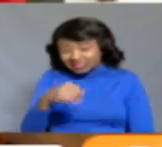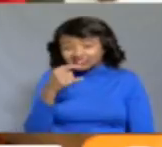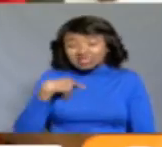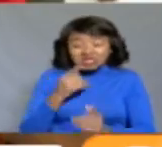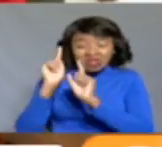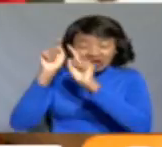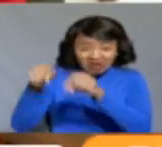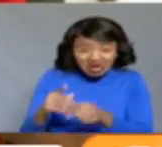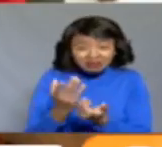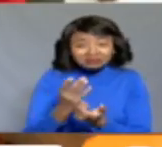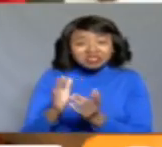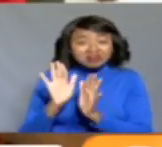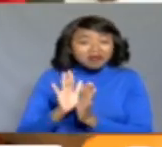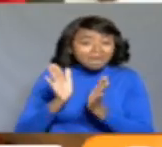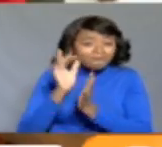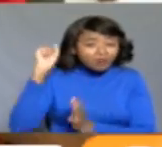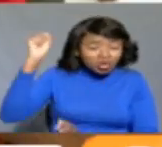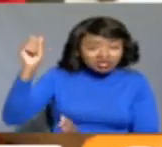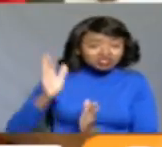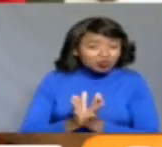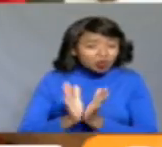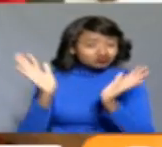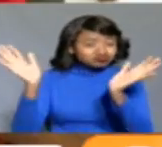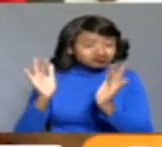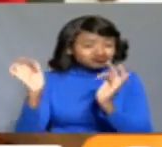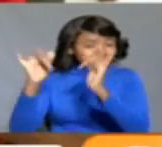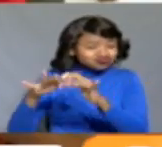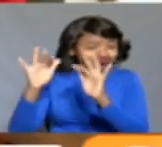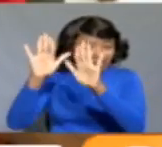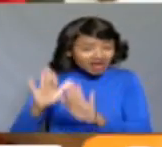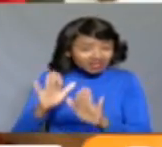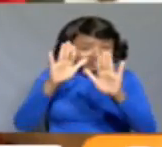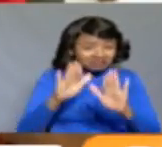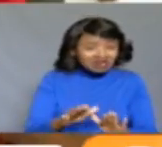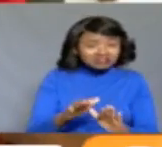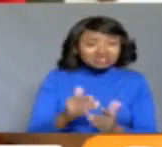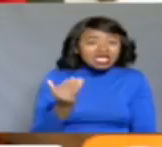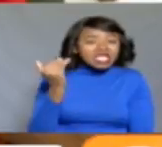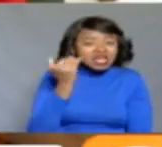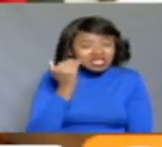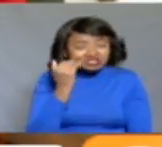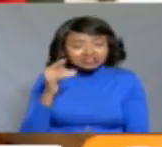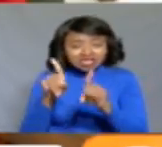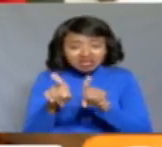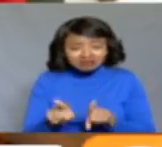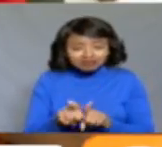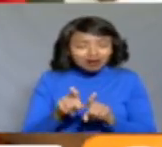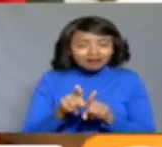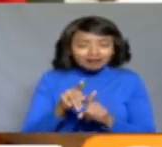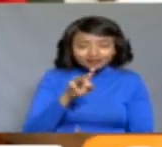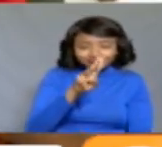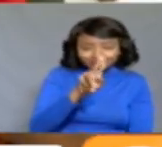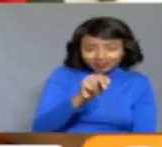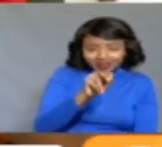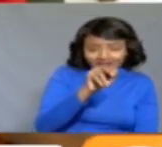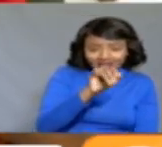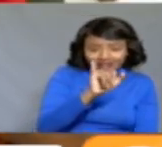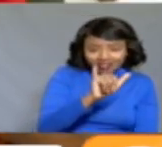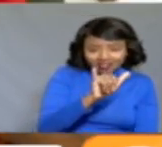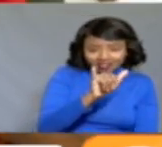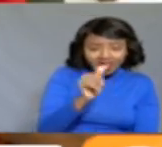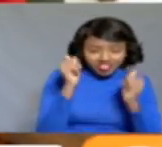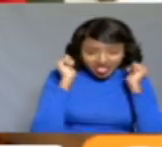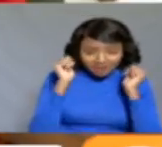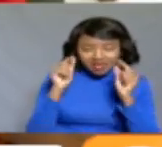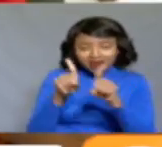rallies attended and addressed by President Uhuru Kenyatta in Kisii and Nyamira counties. Further, Dimbili claims that Maraga